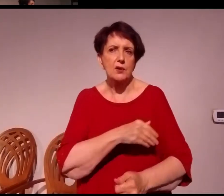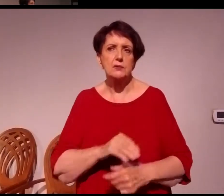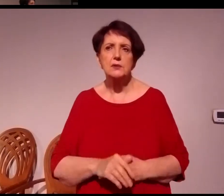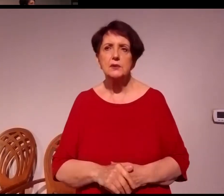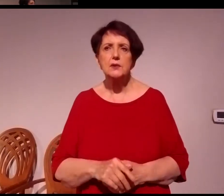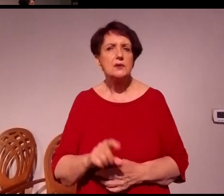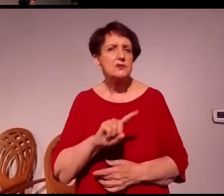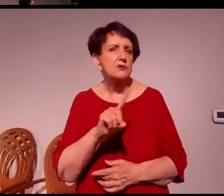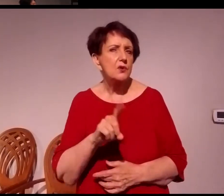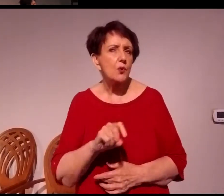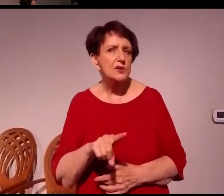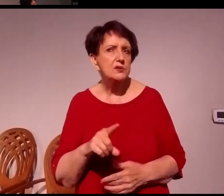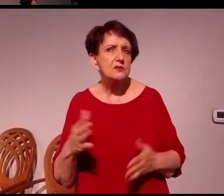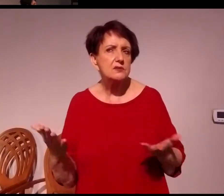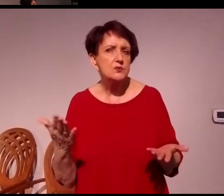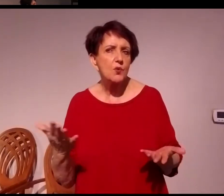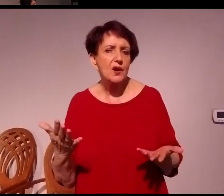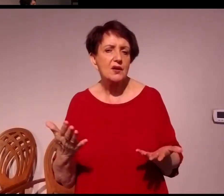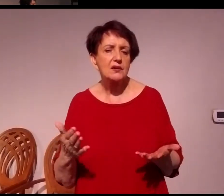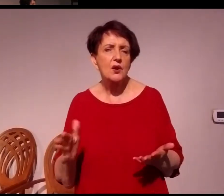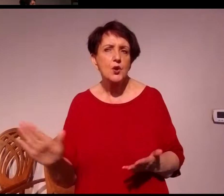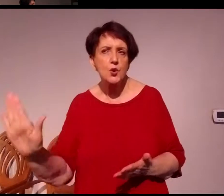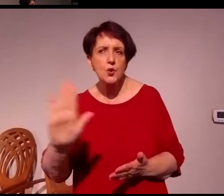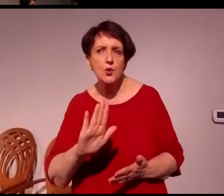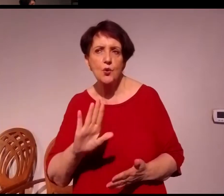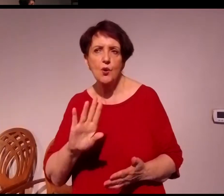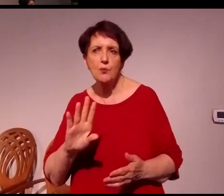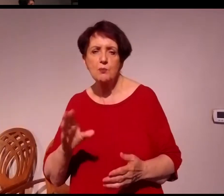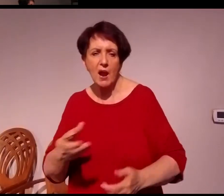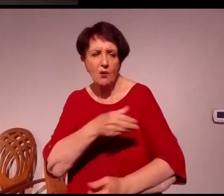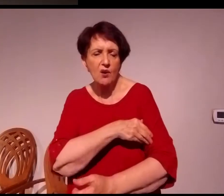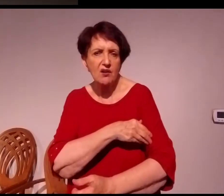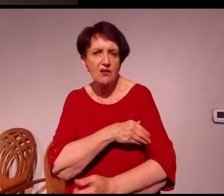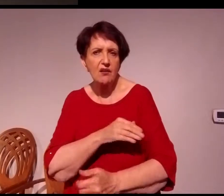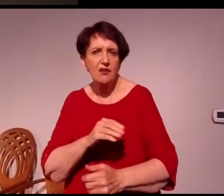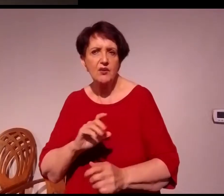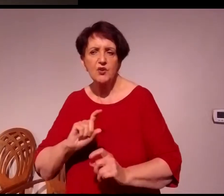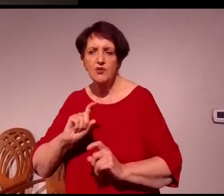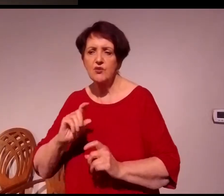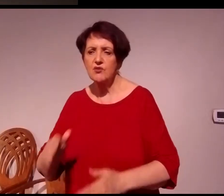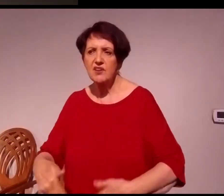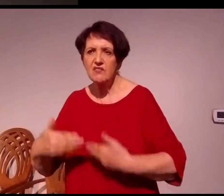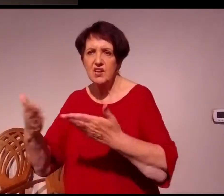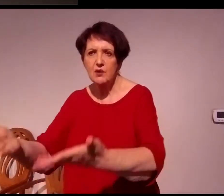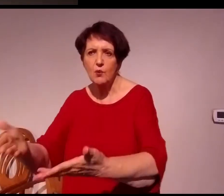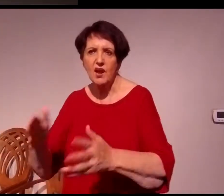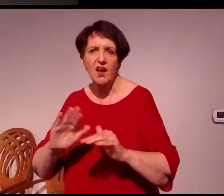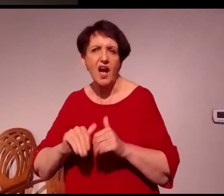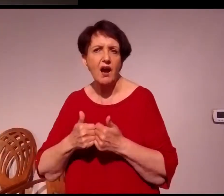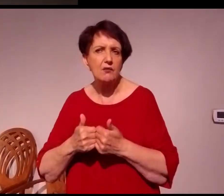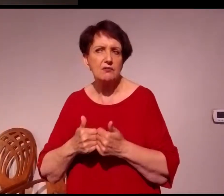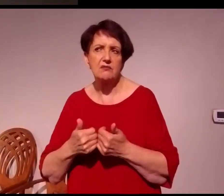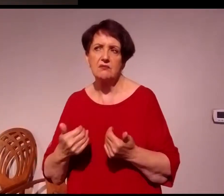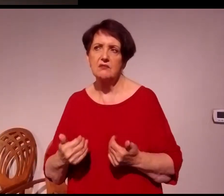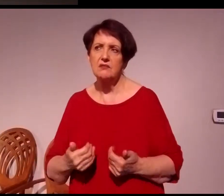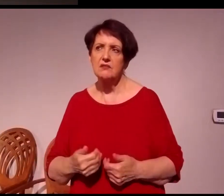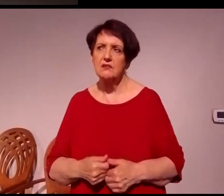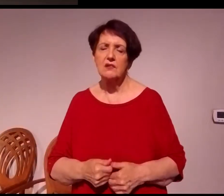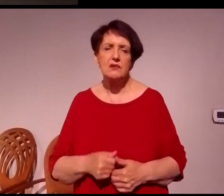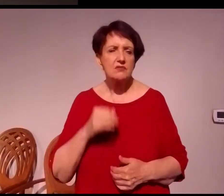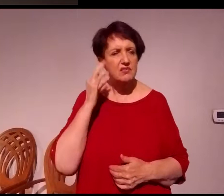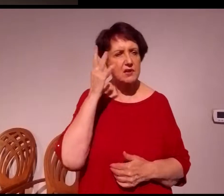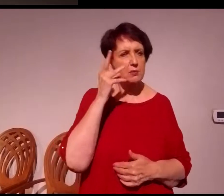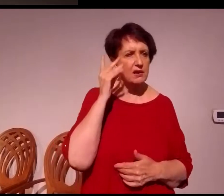and how are you giving away your personal power? I'm just going to invite you to think about that for a minute. When